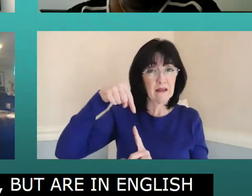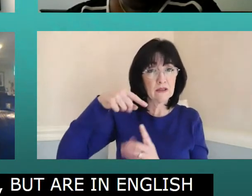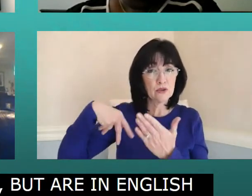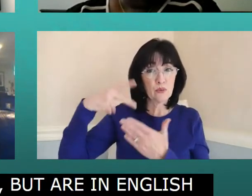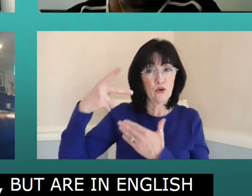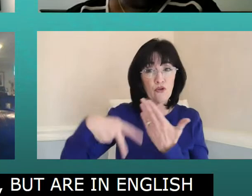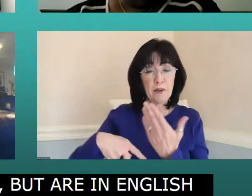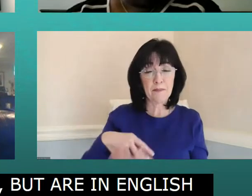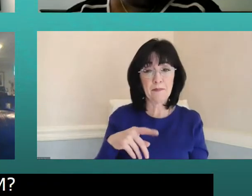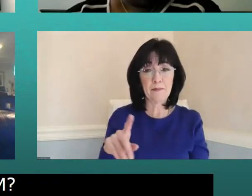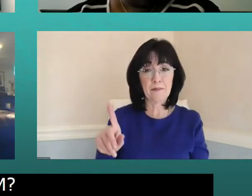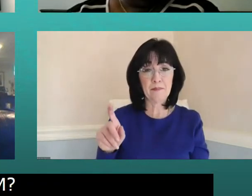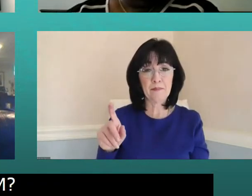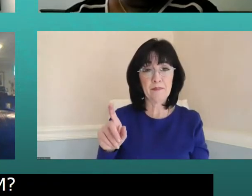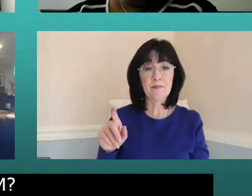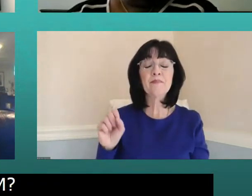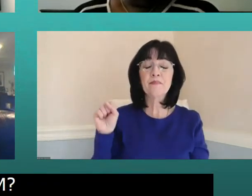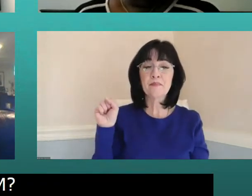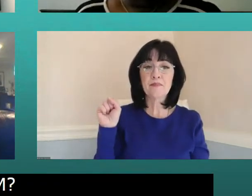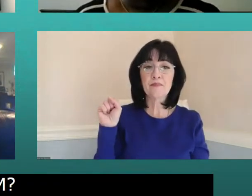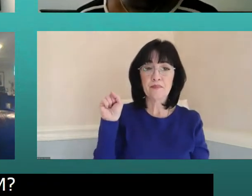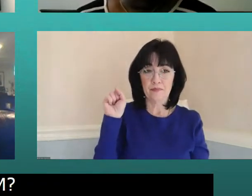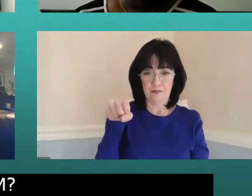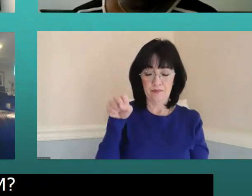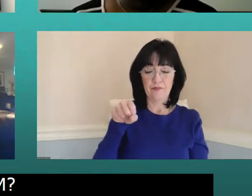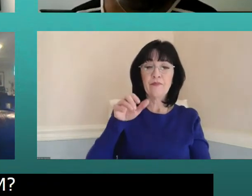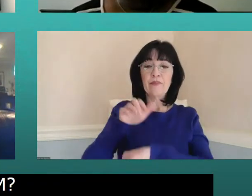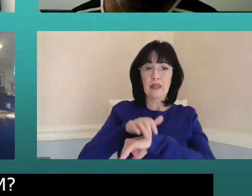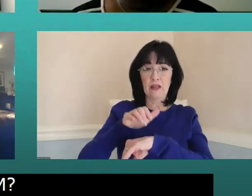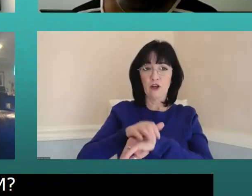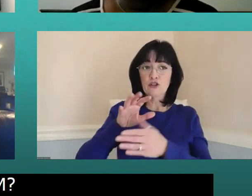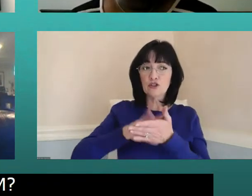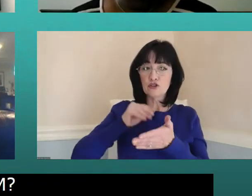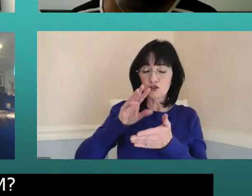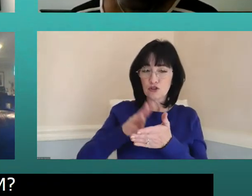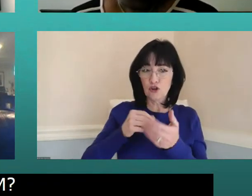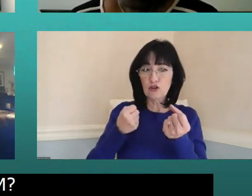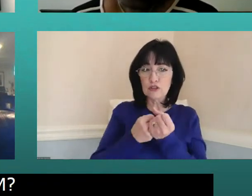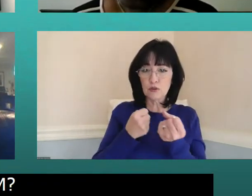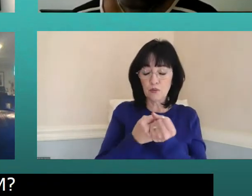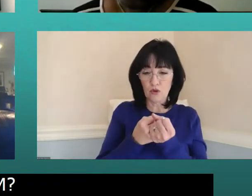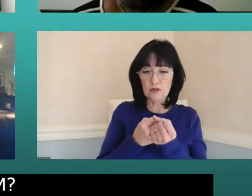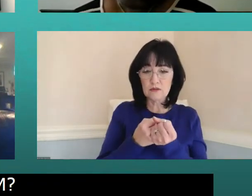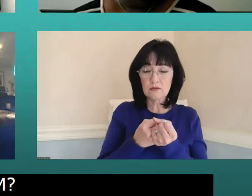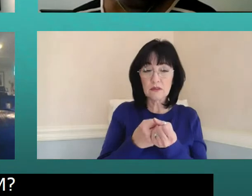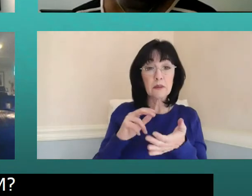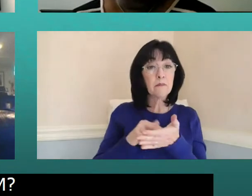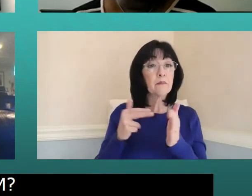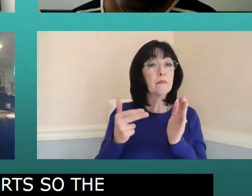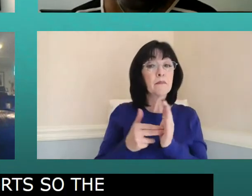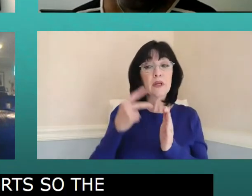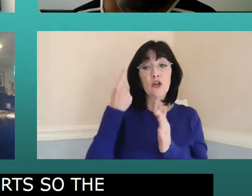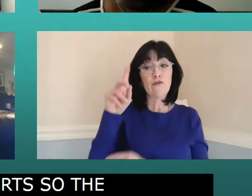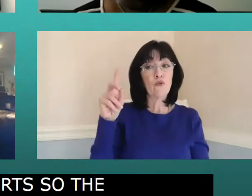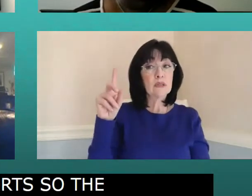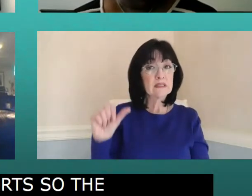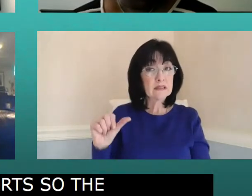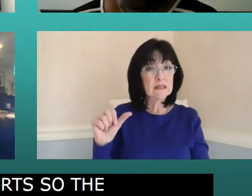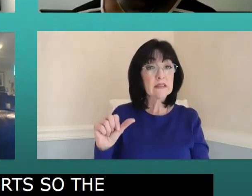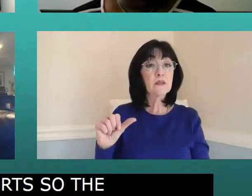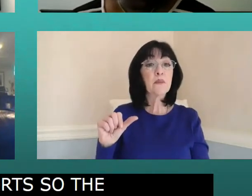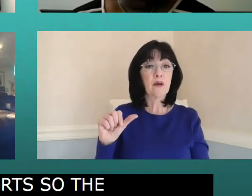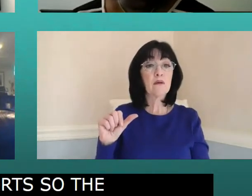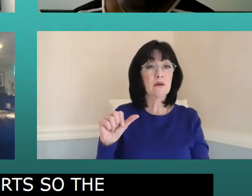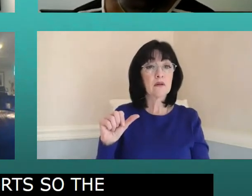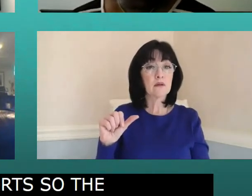Yes, there are English learner supports. So the accessibility is not only for special education students, but it's also